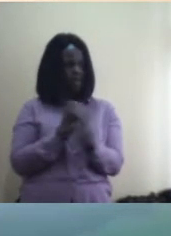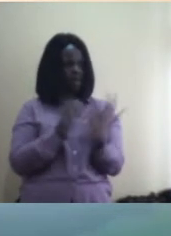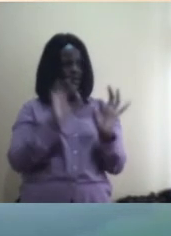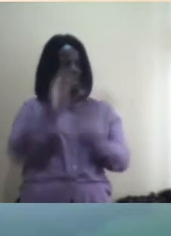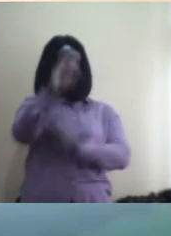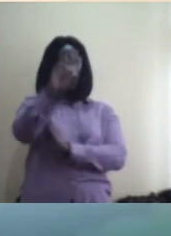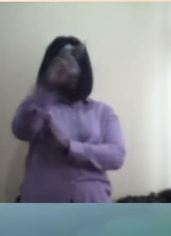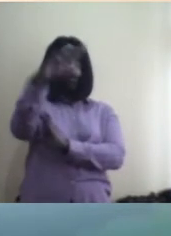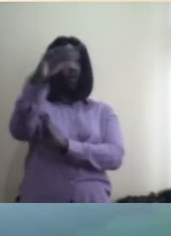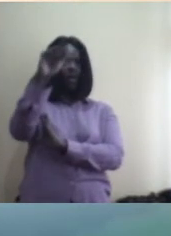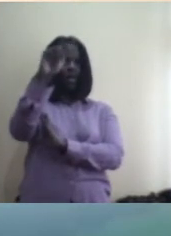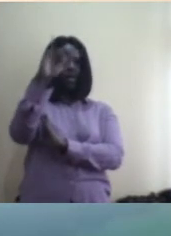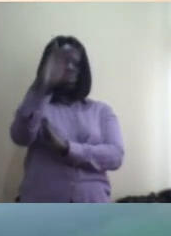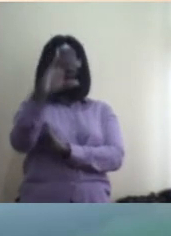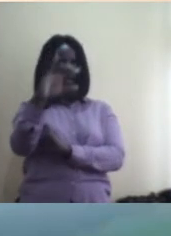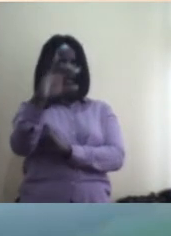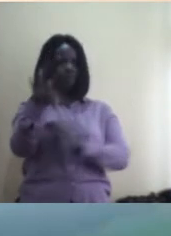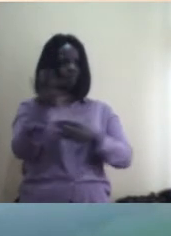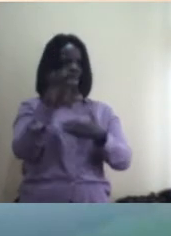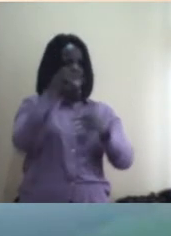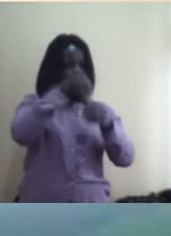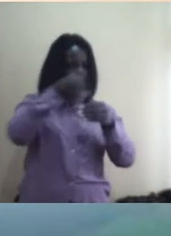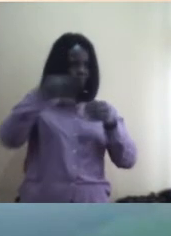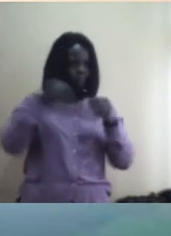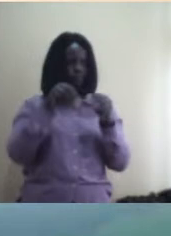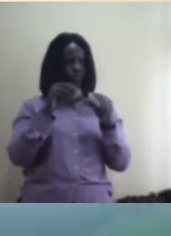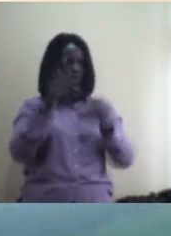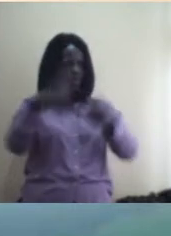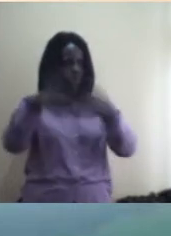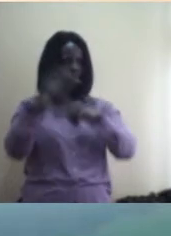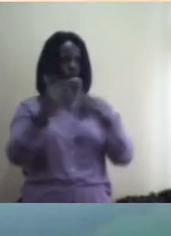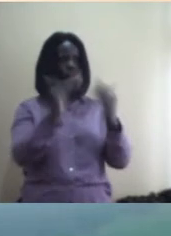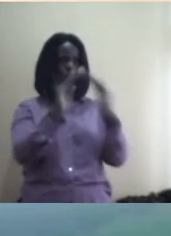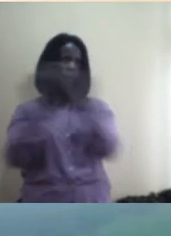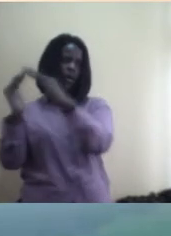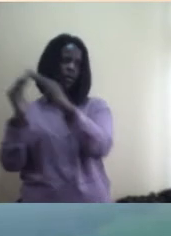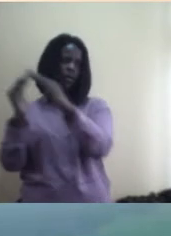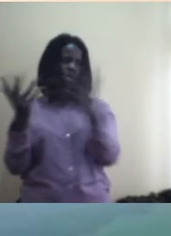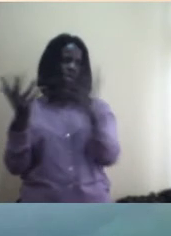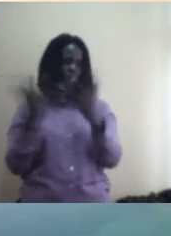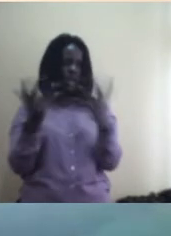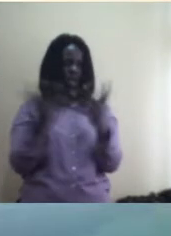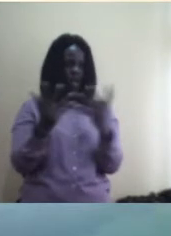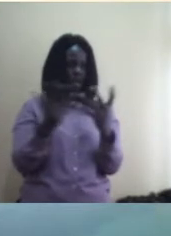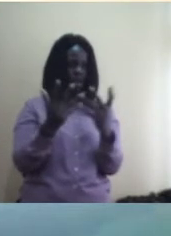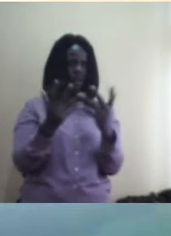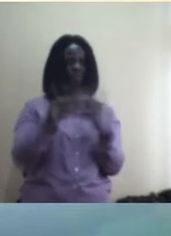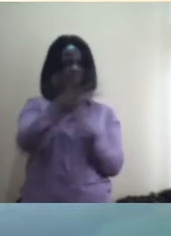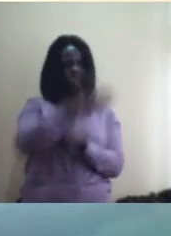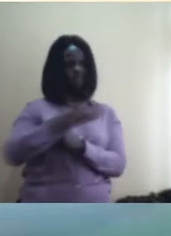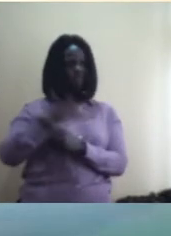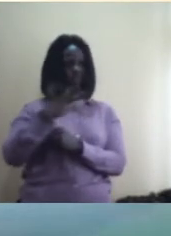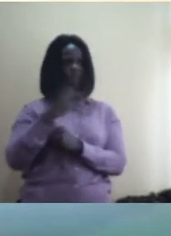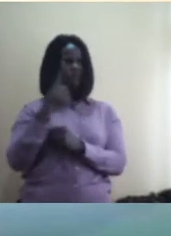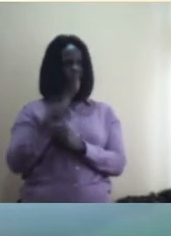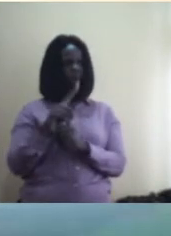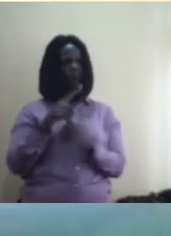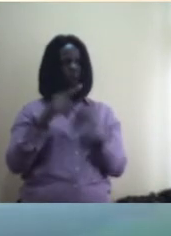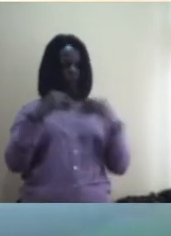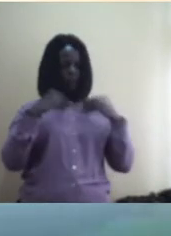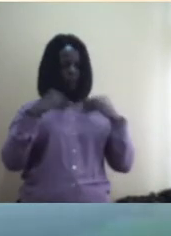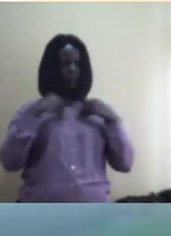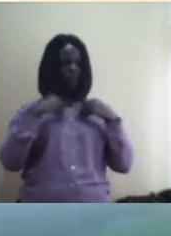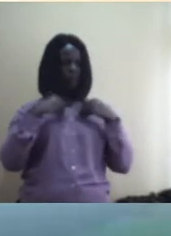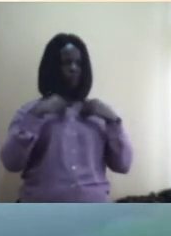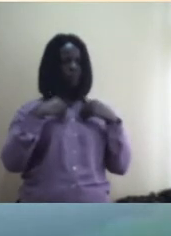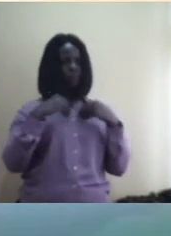that are sold to the community of Dumisani Makaya village for their own household gardens. They have